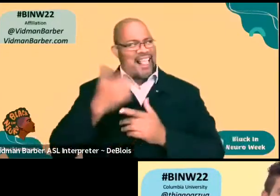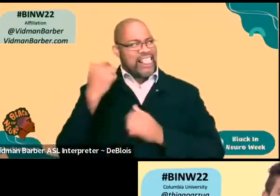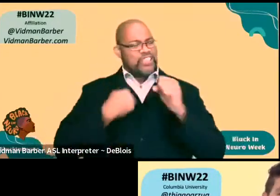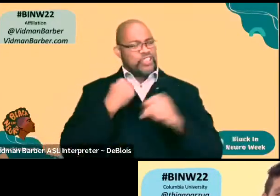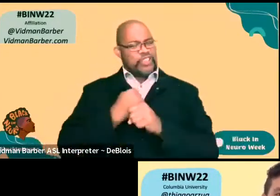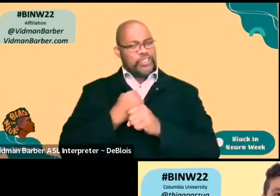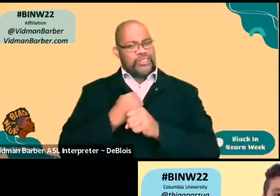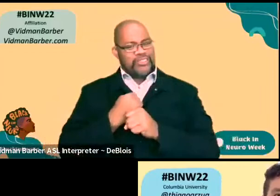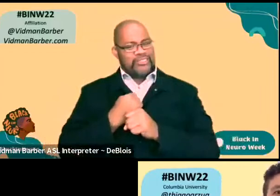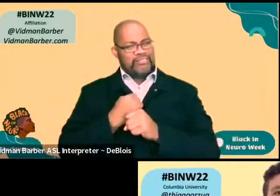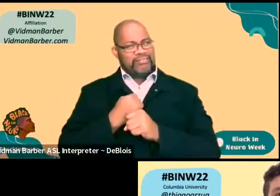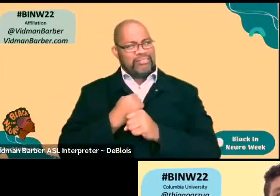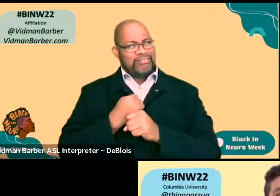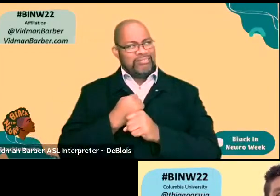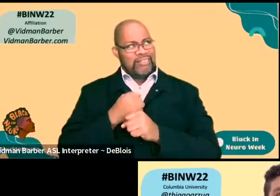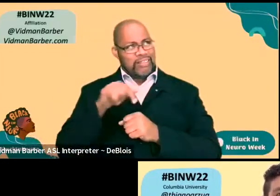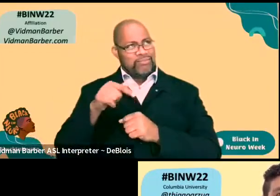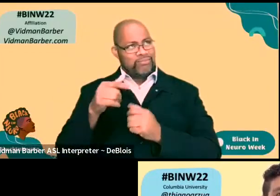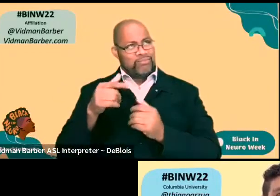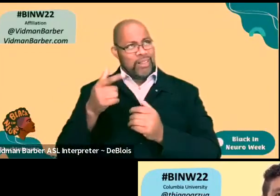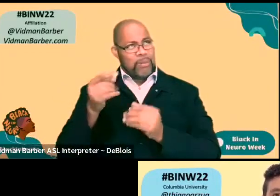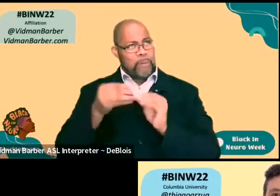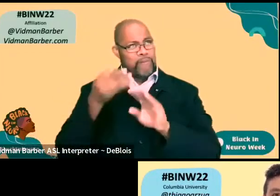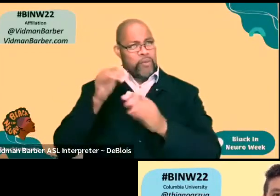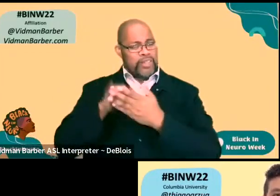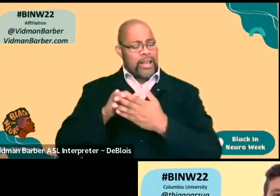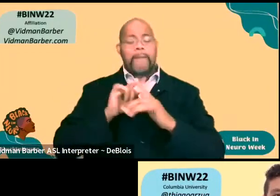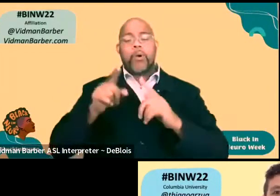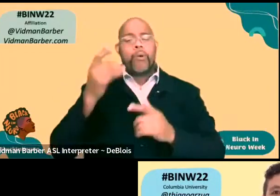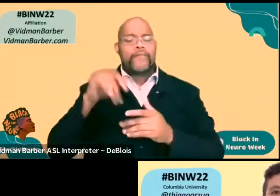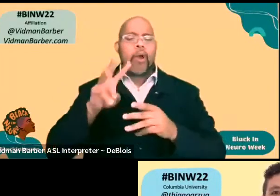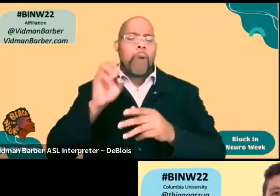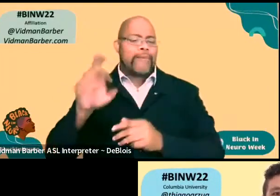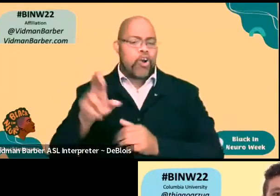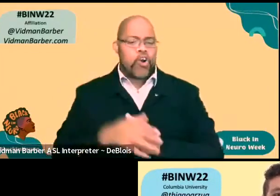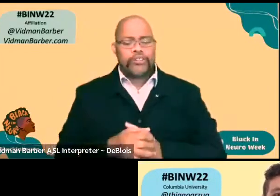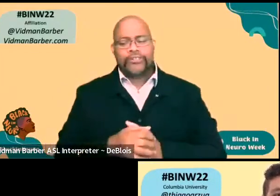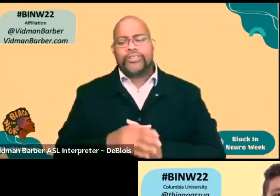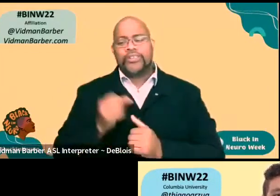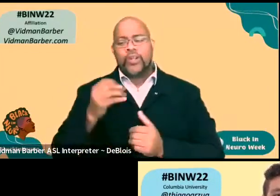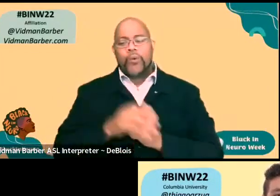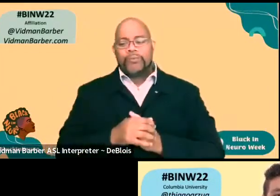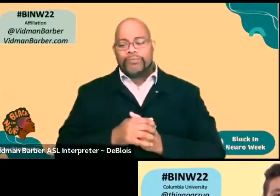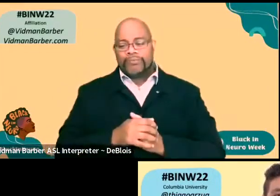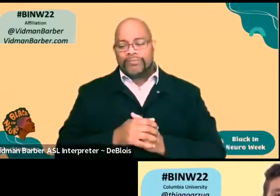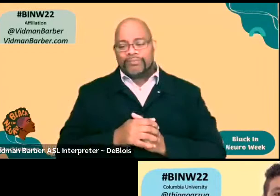year this time. No, it must have been a little bit before. It was one of the webinars. So